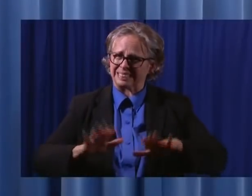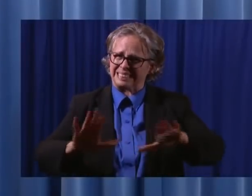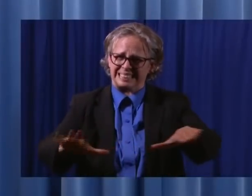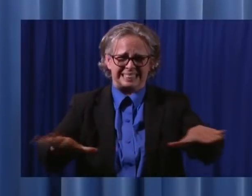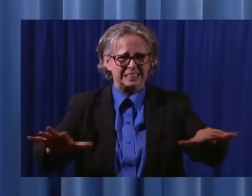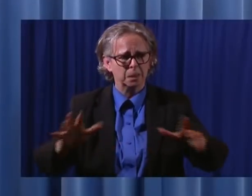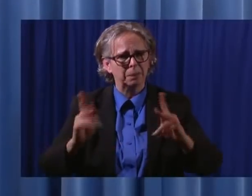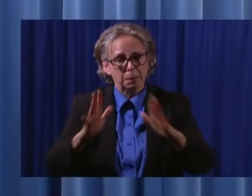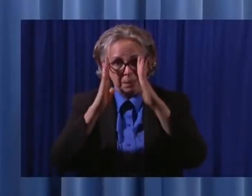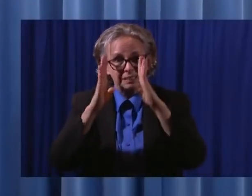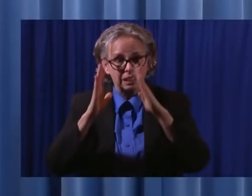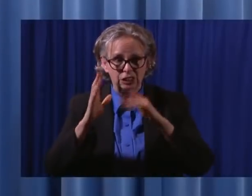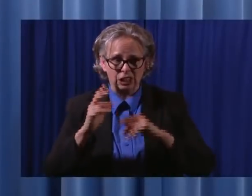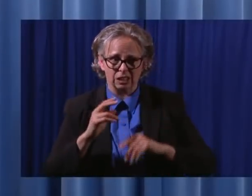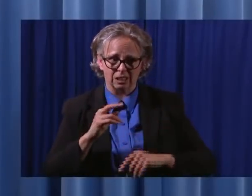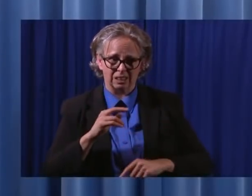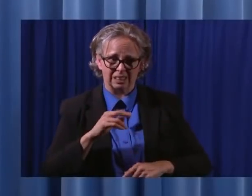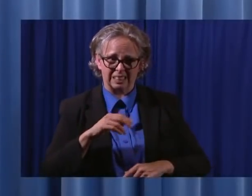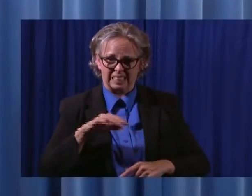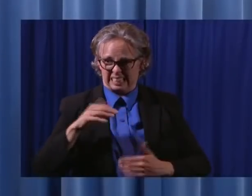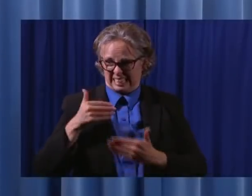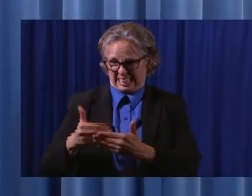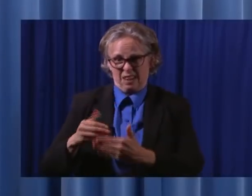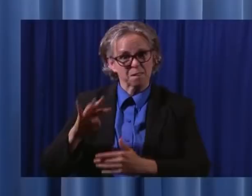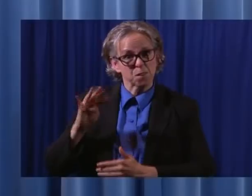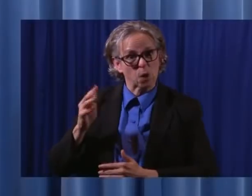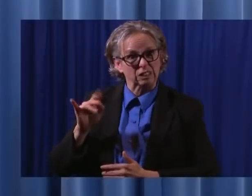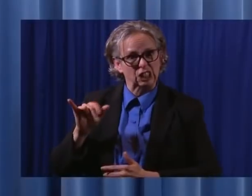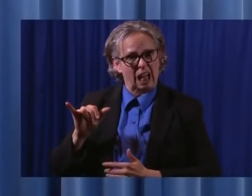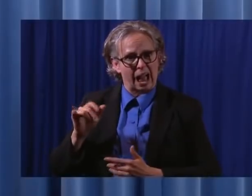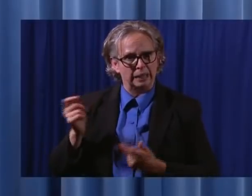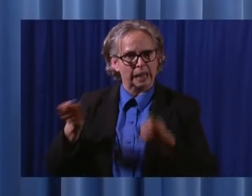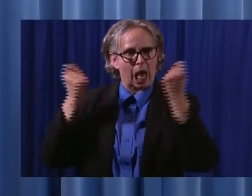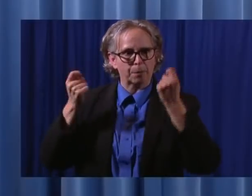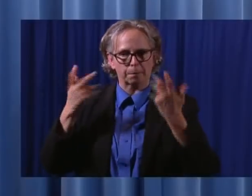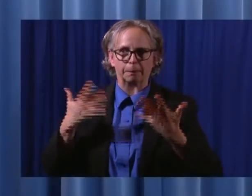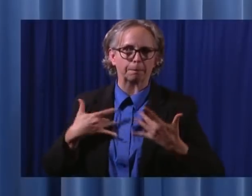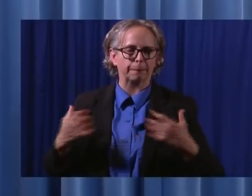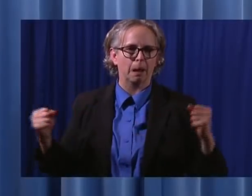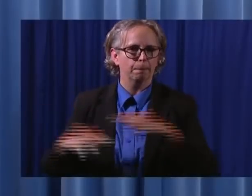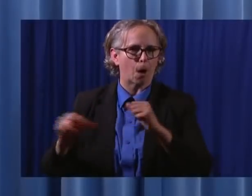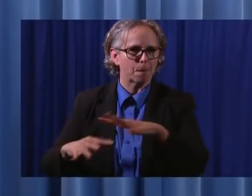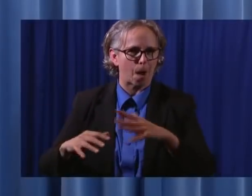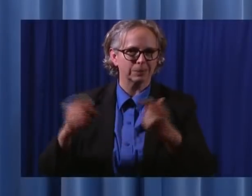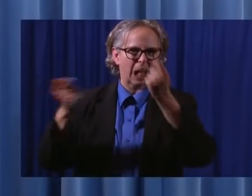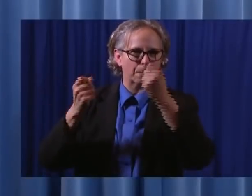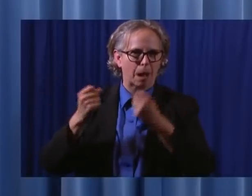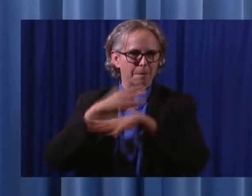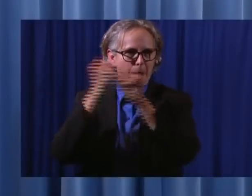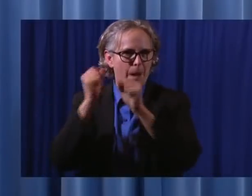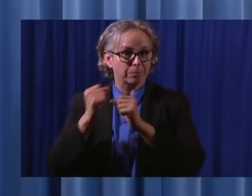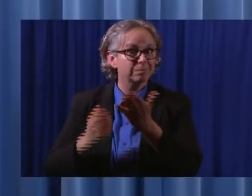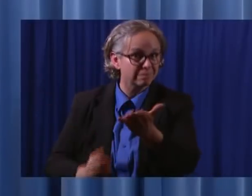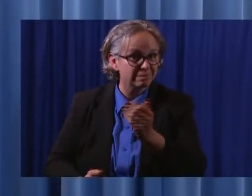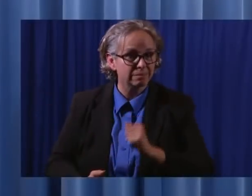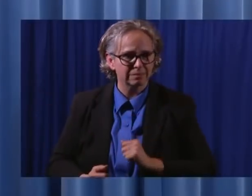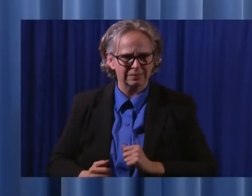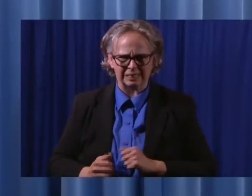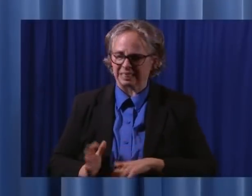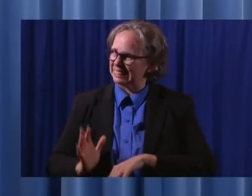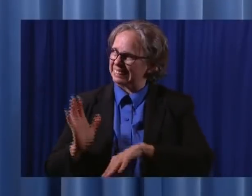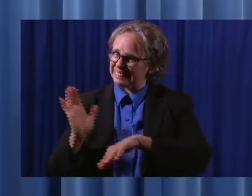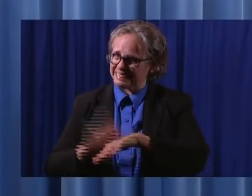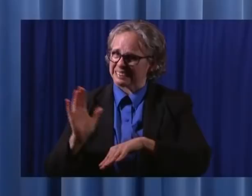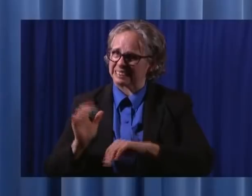July. Look, this is a time when people, get together. We're not saying don't get together, but just be careful. Be